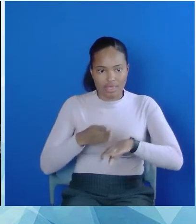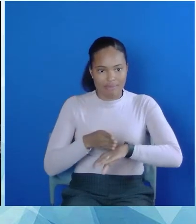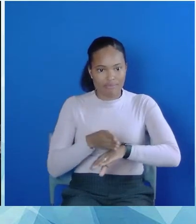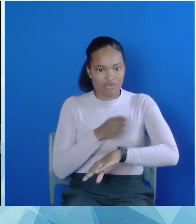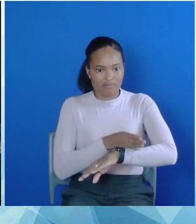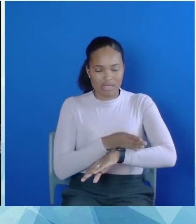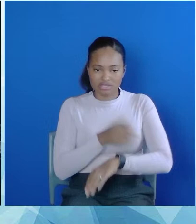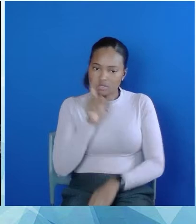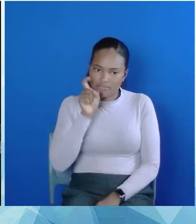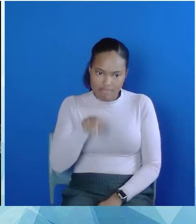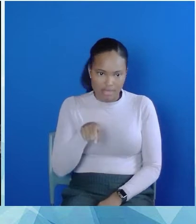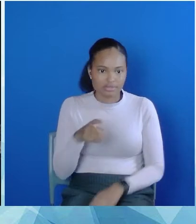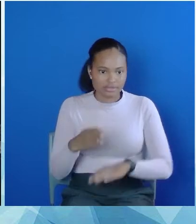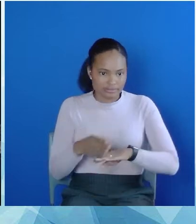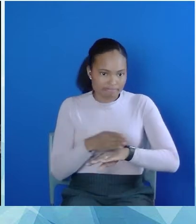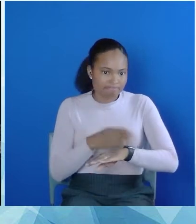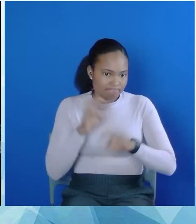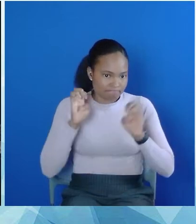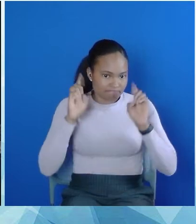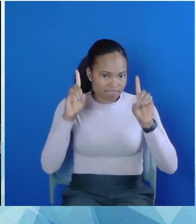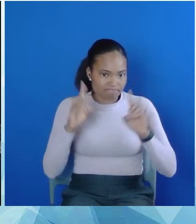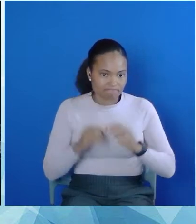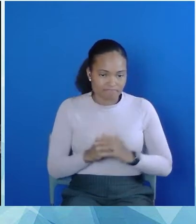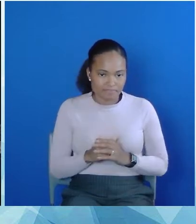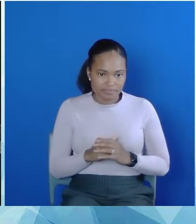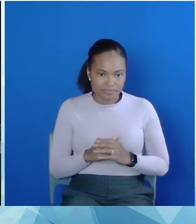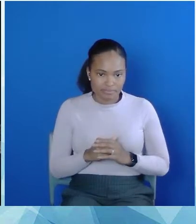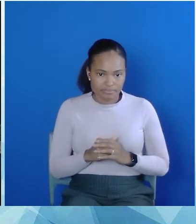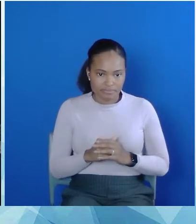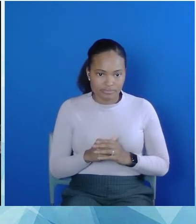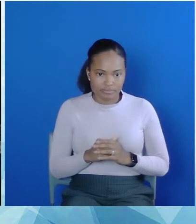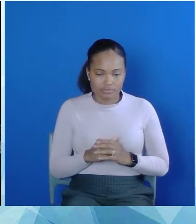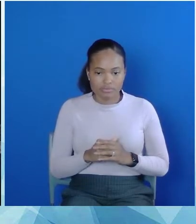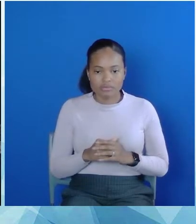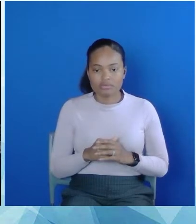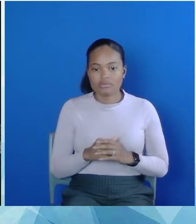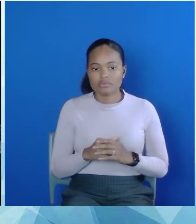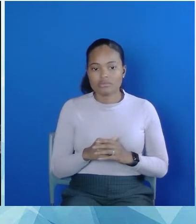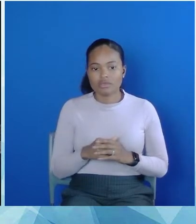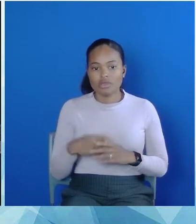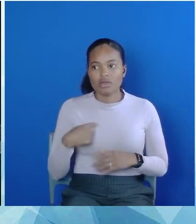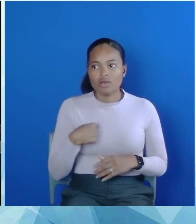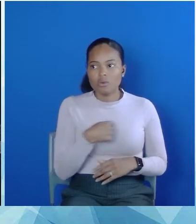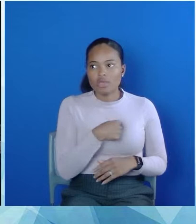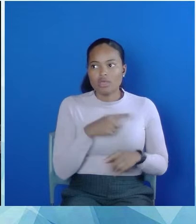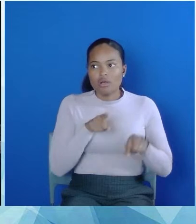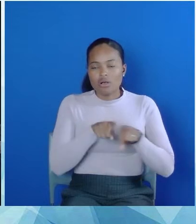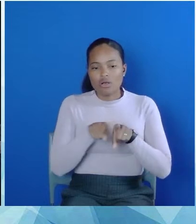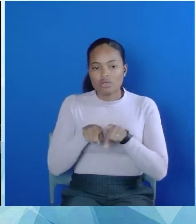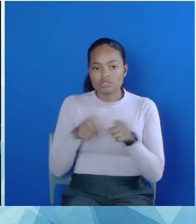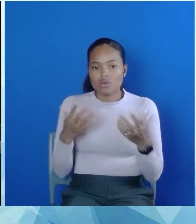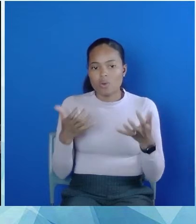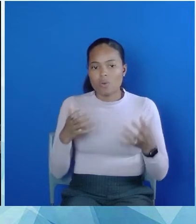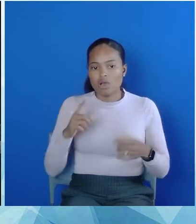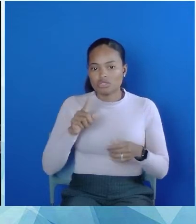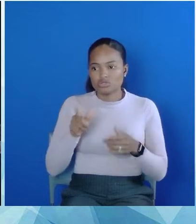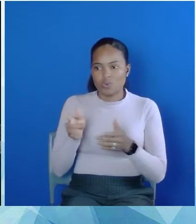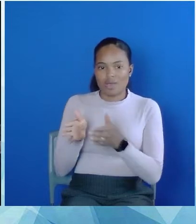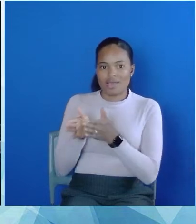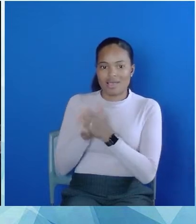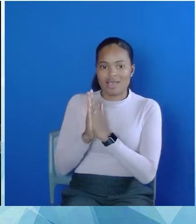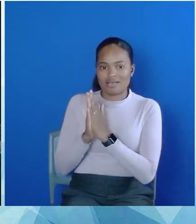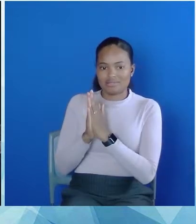do it. We also, one of the asks that they ask